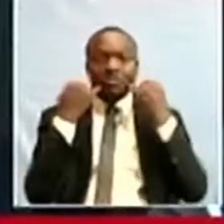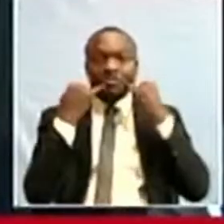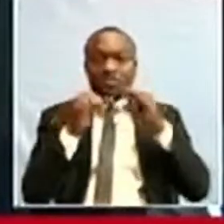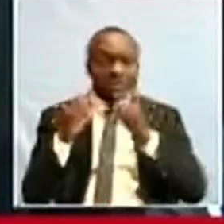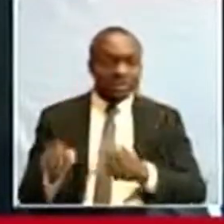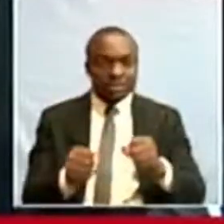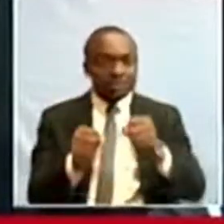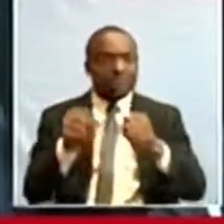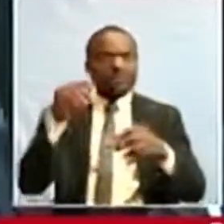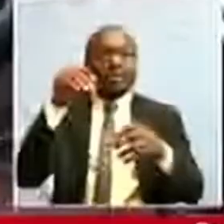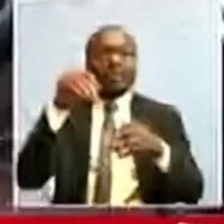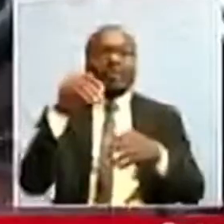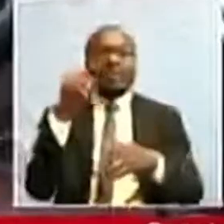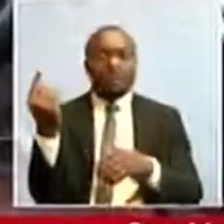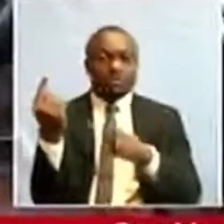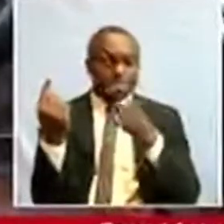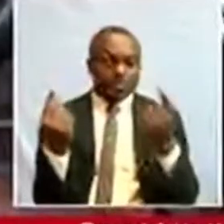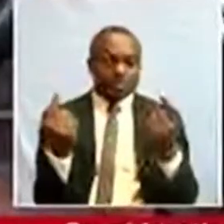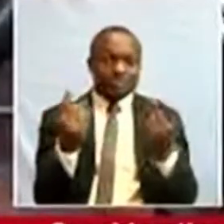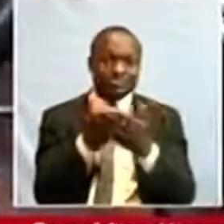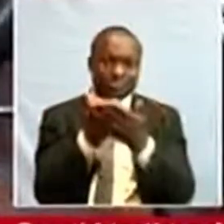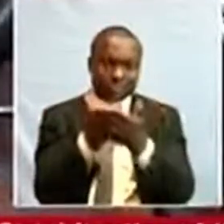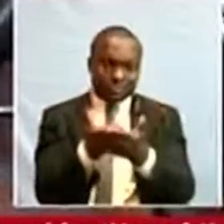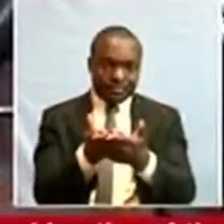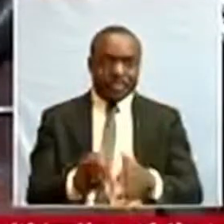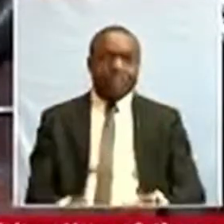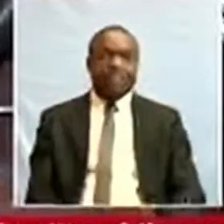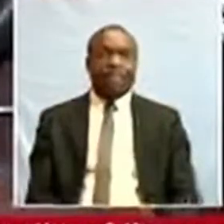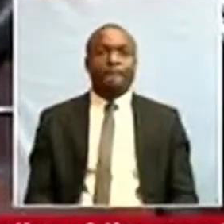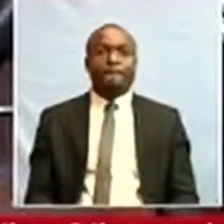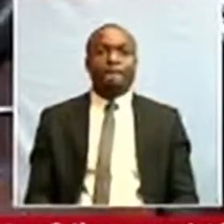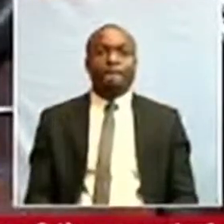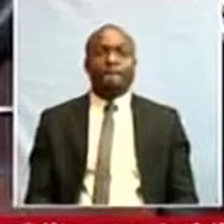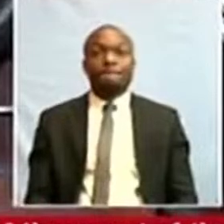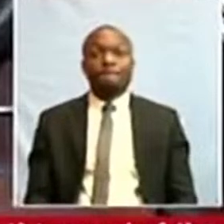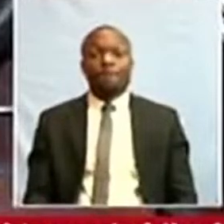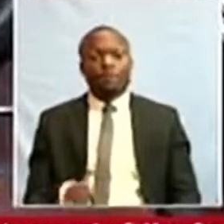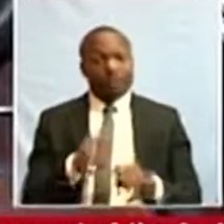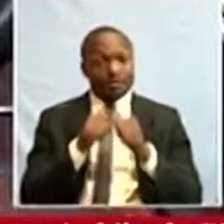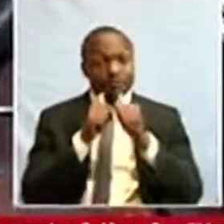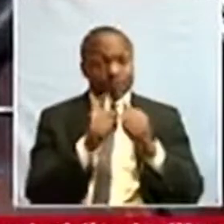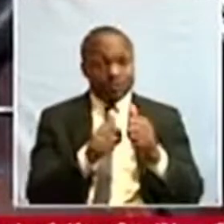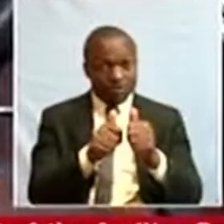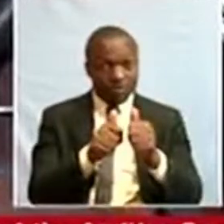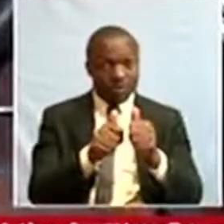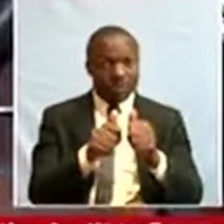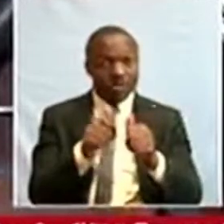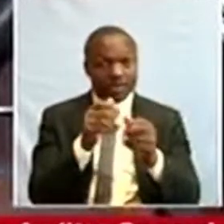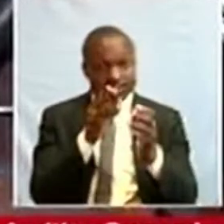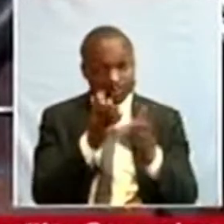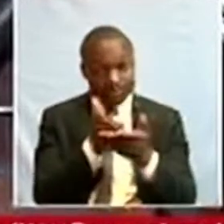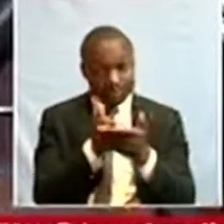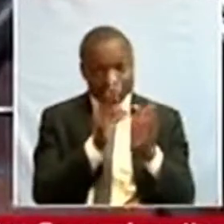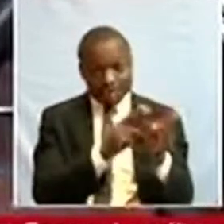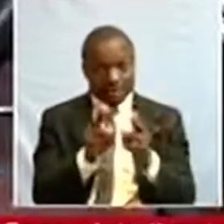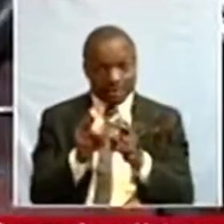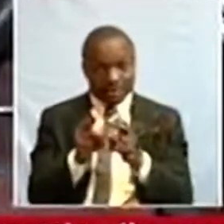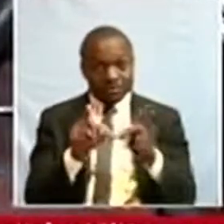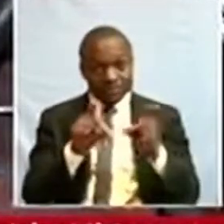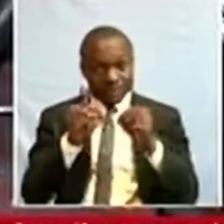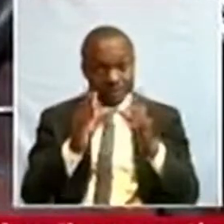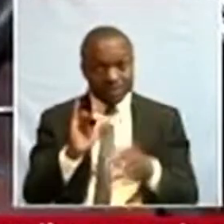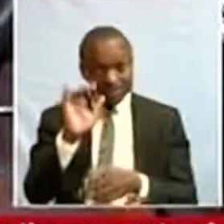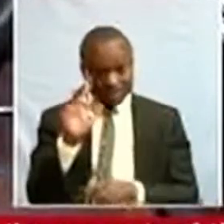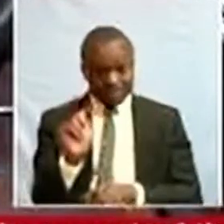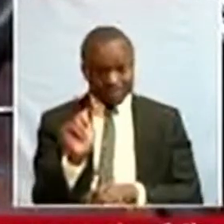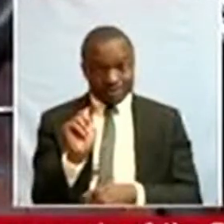Chair. Thank you. And also emanating from the submission of the Director ICT.